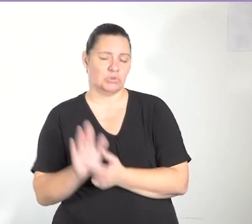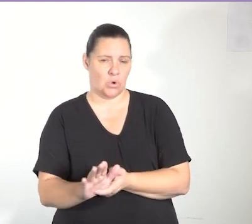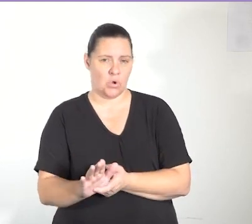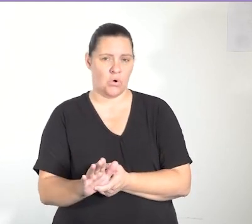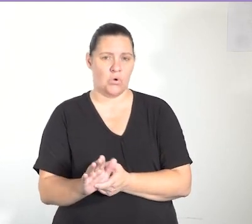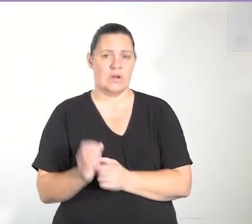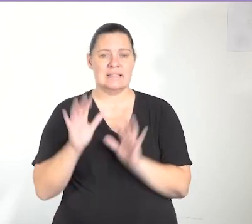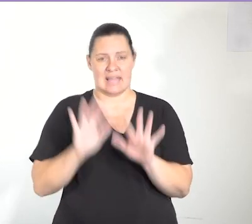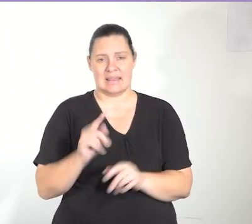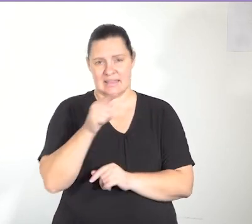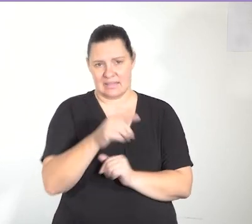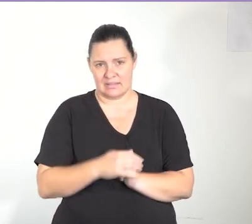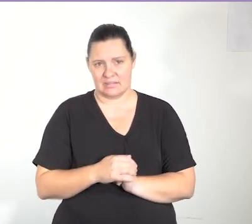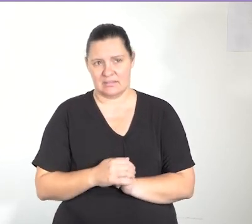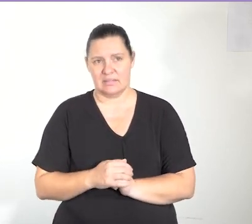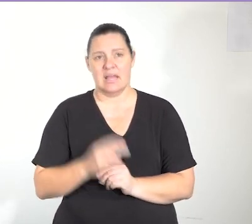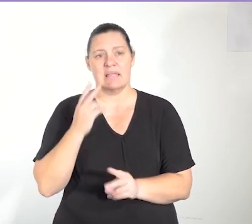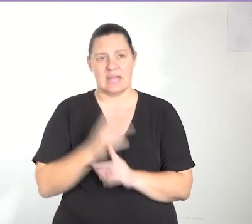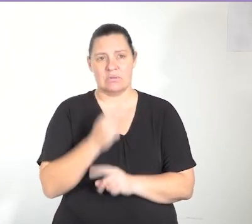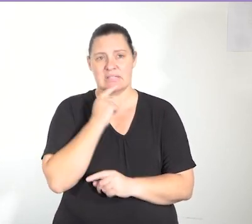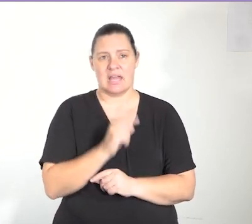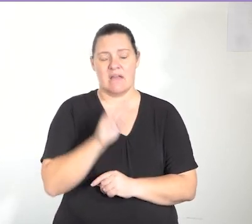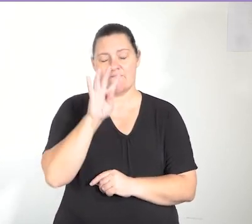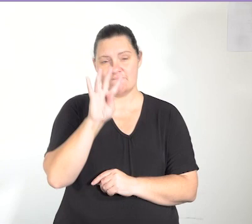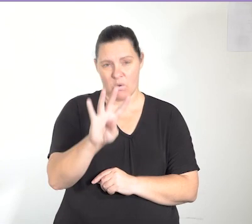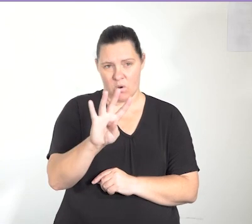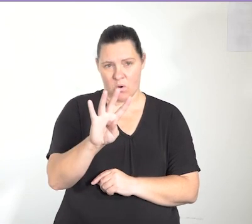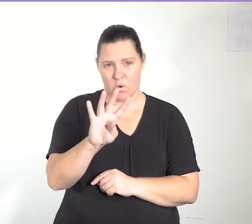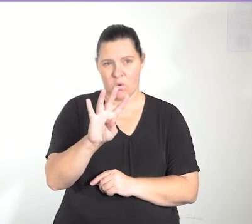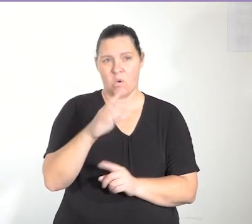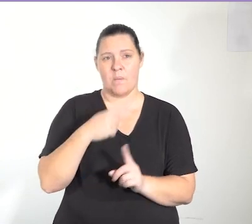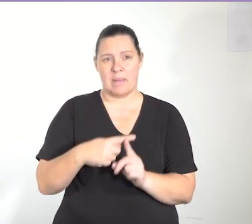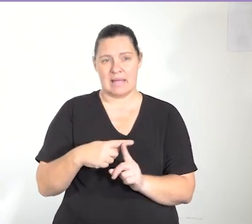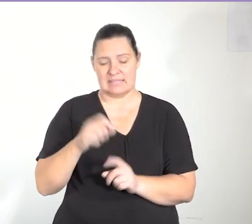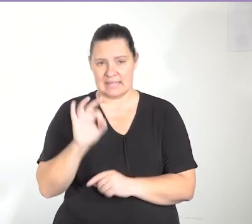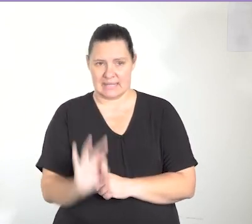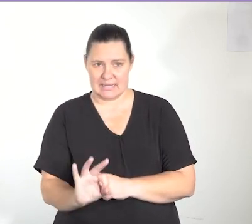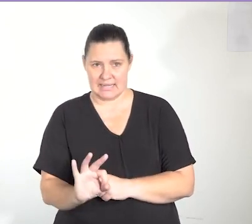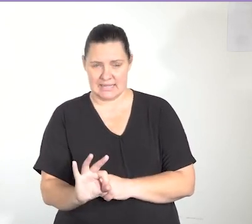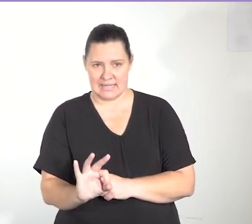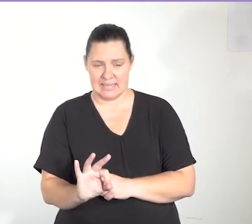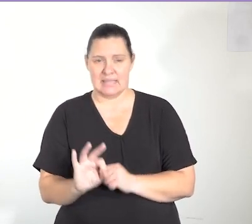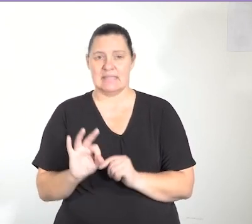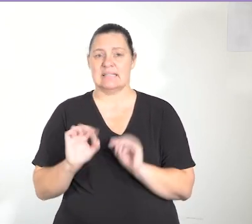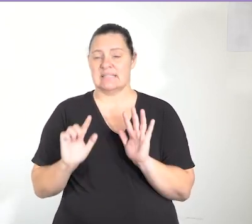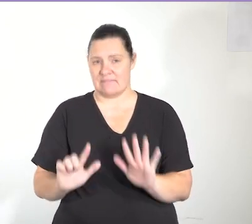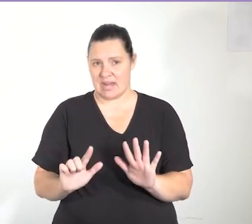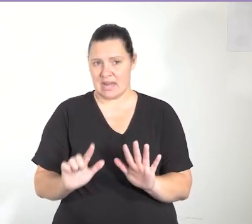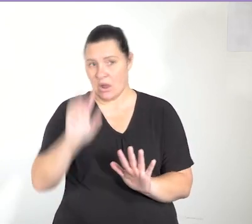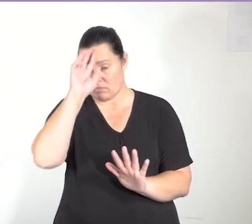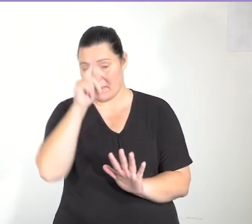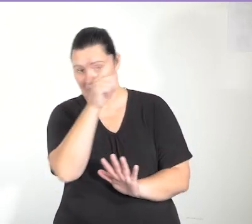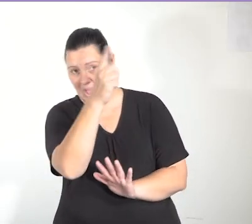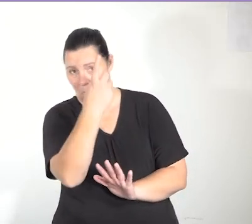that it falls under the tens. Then we are going to say 4 tens plus 3 tens. That gives us 7 tens.